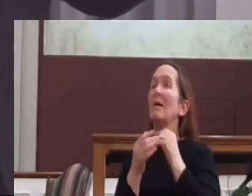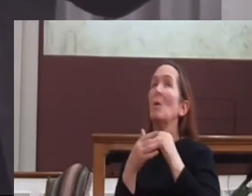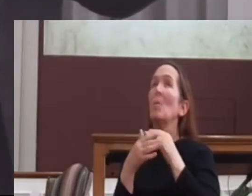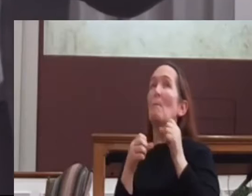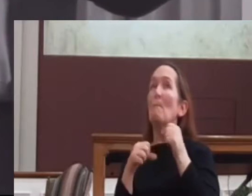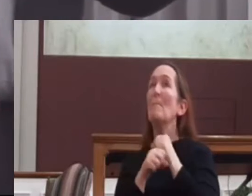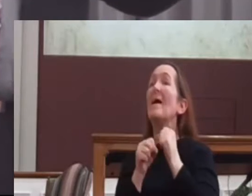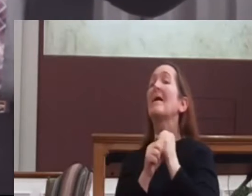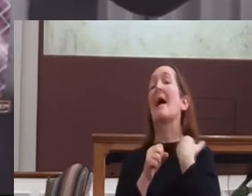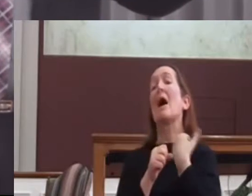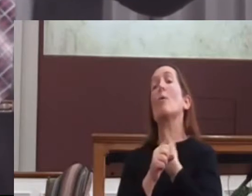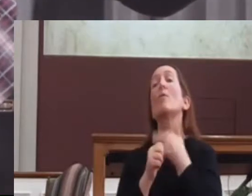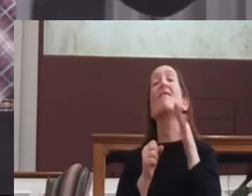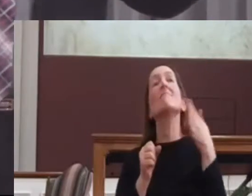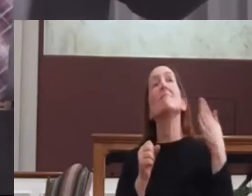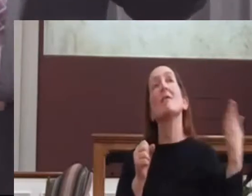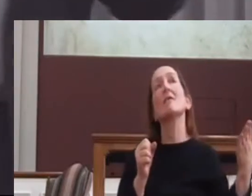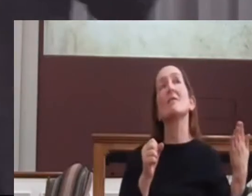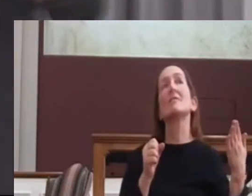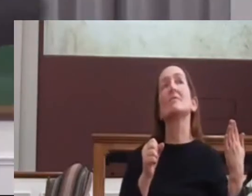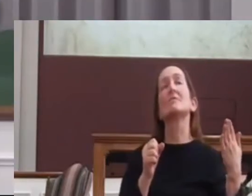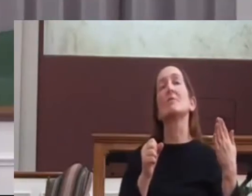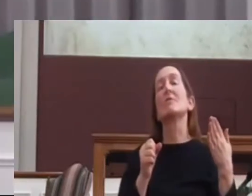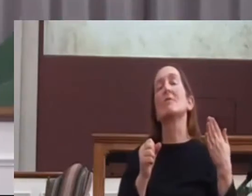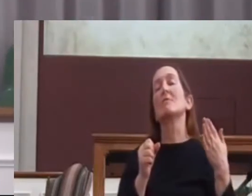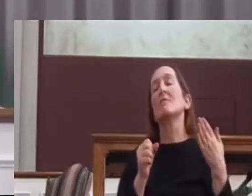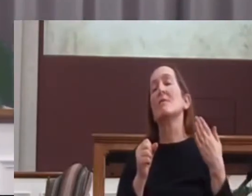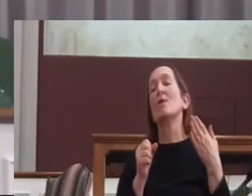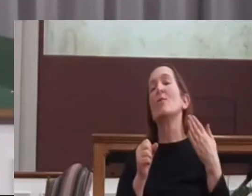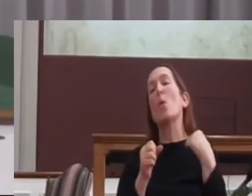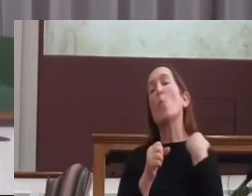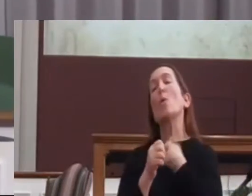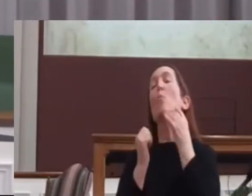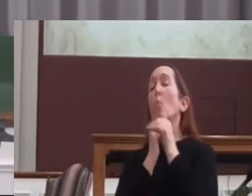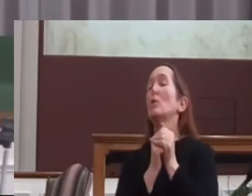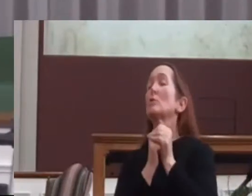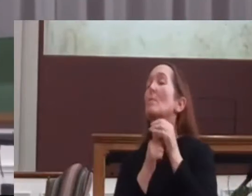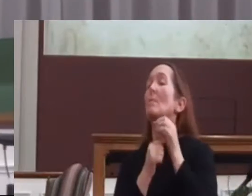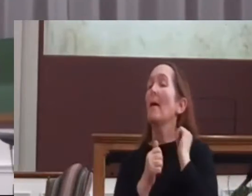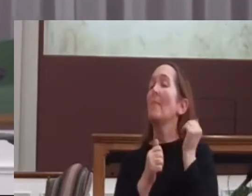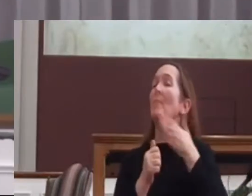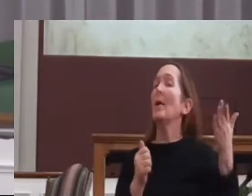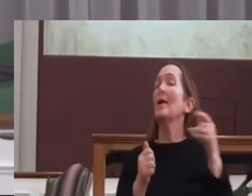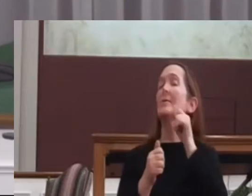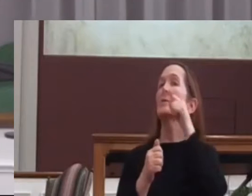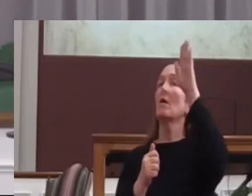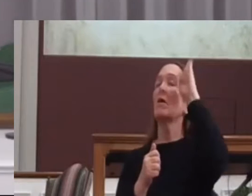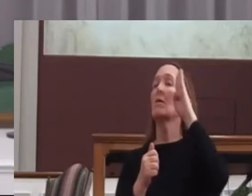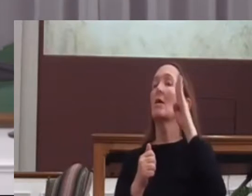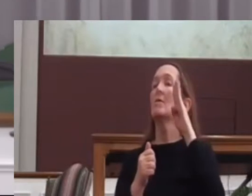those what we worship rather than God if we're not careful.